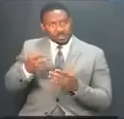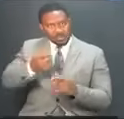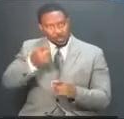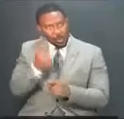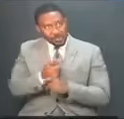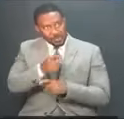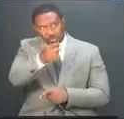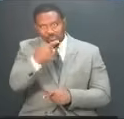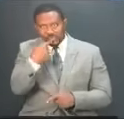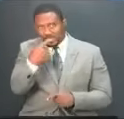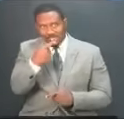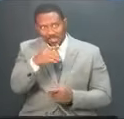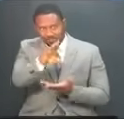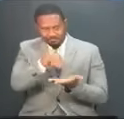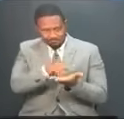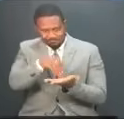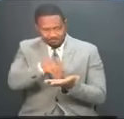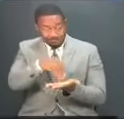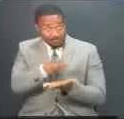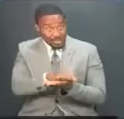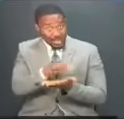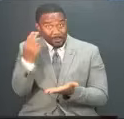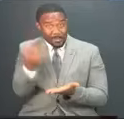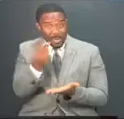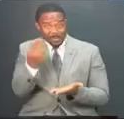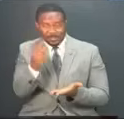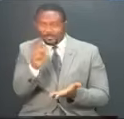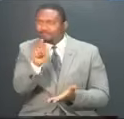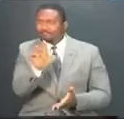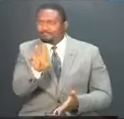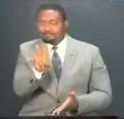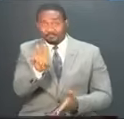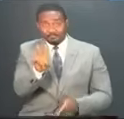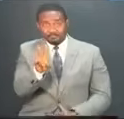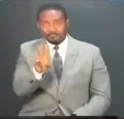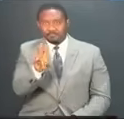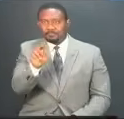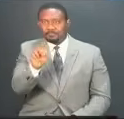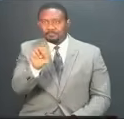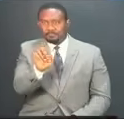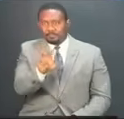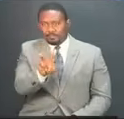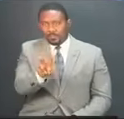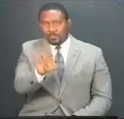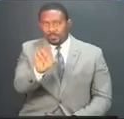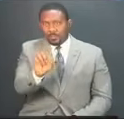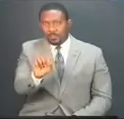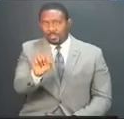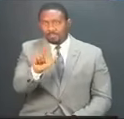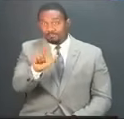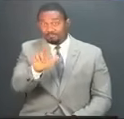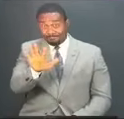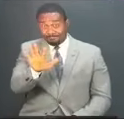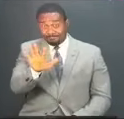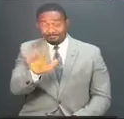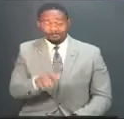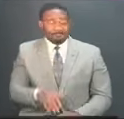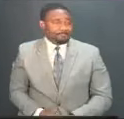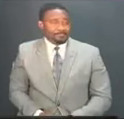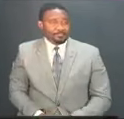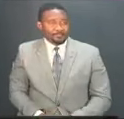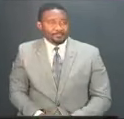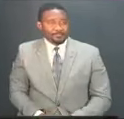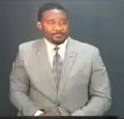on Thursday, 27th of November 2025. 2025. And